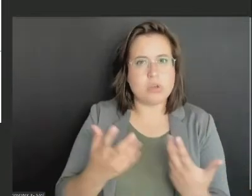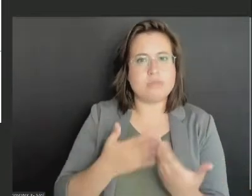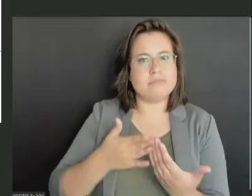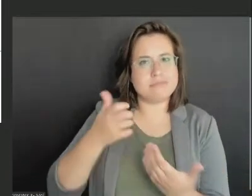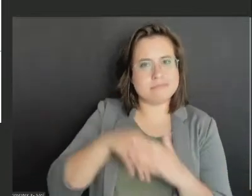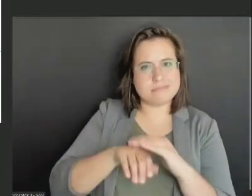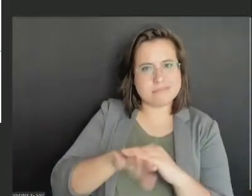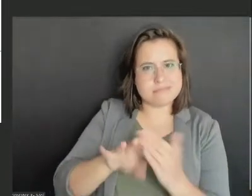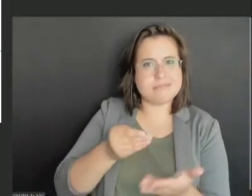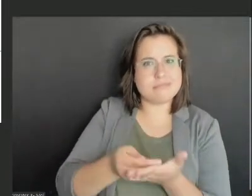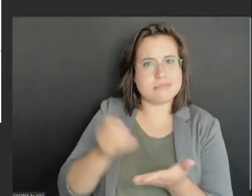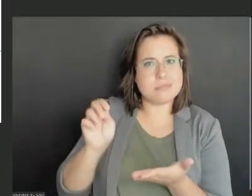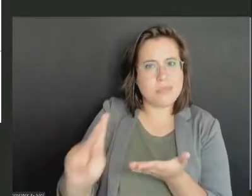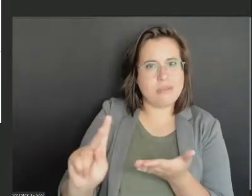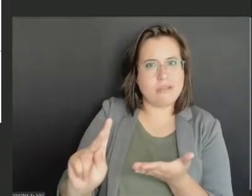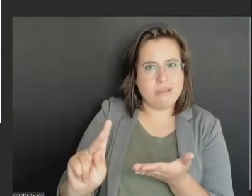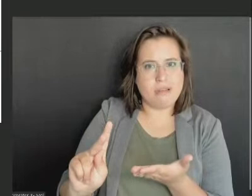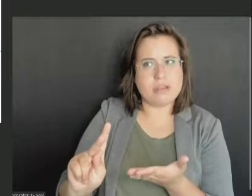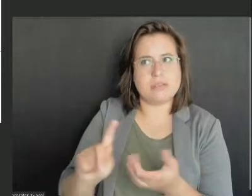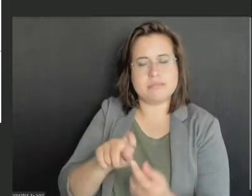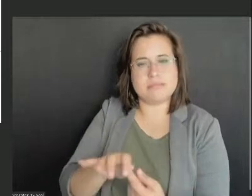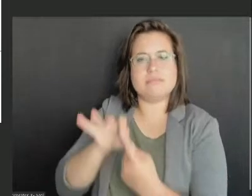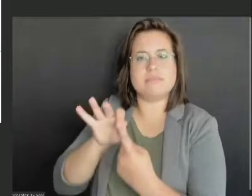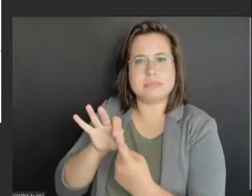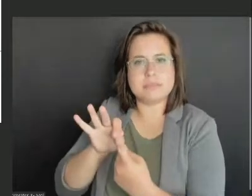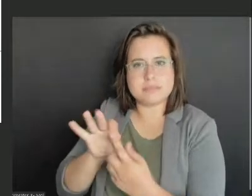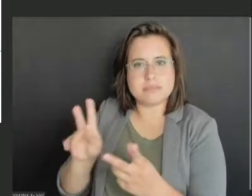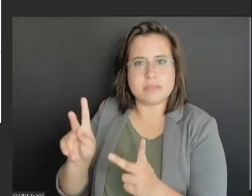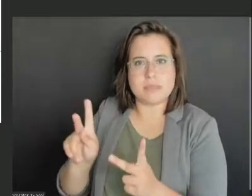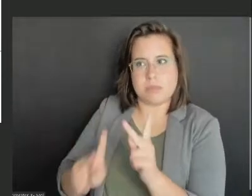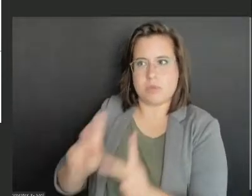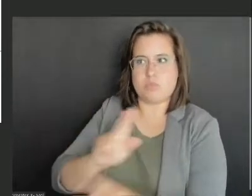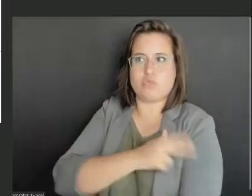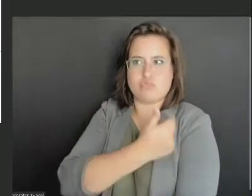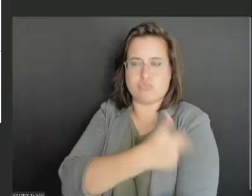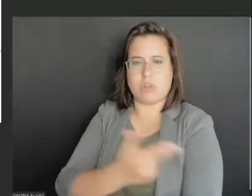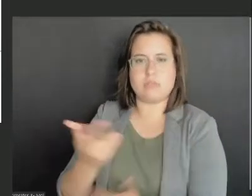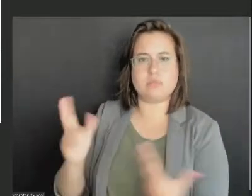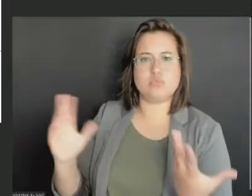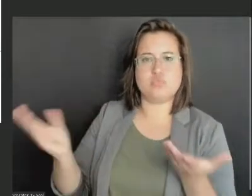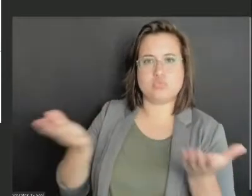focus on serving high populations of Medicaid patients.